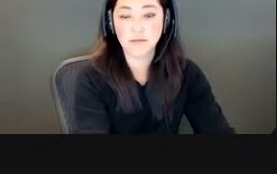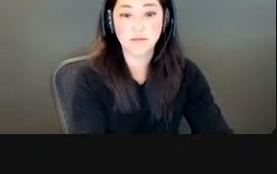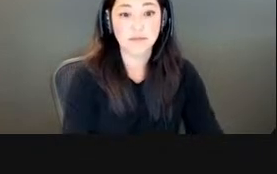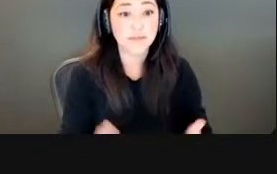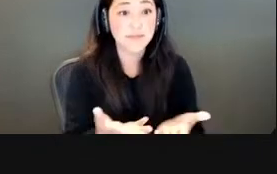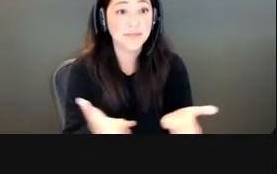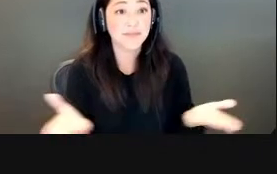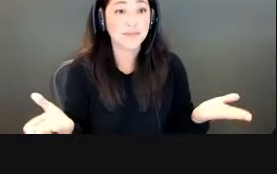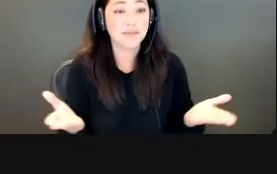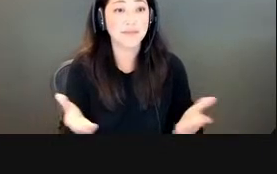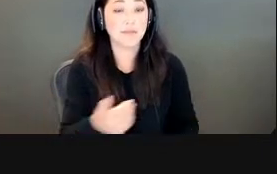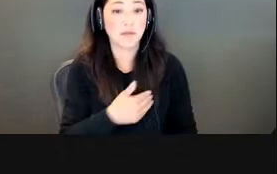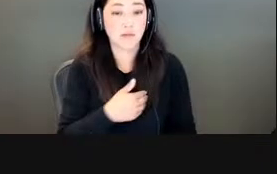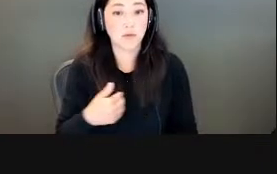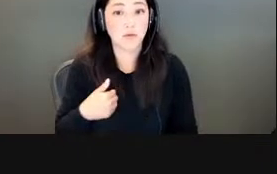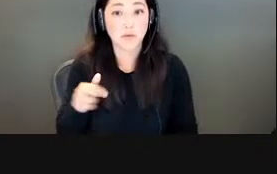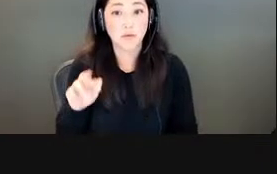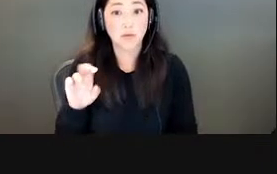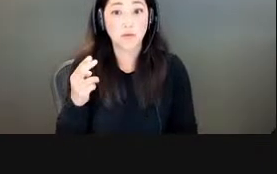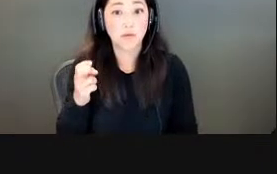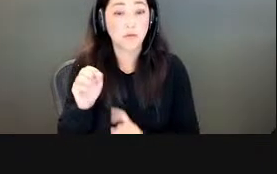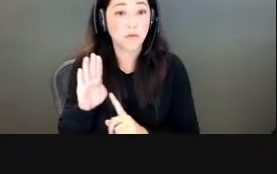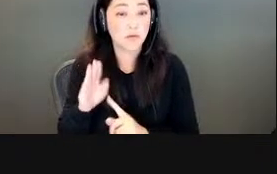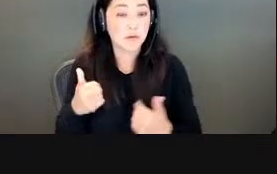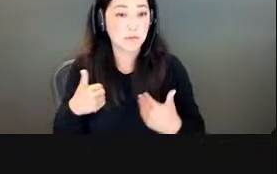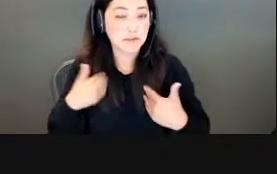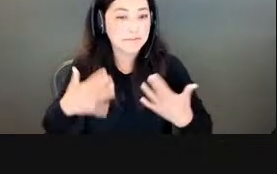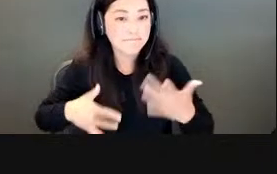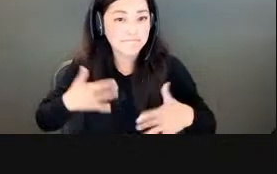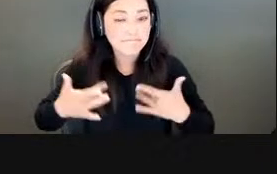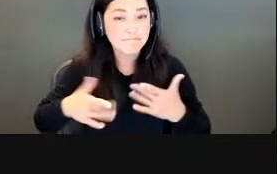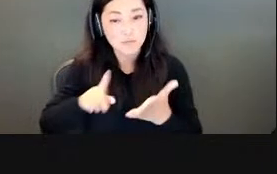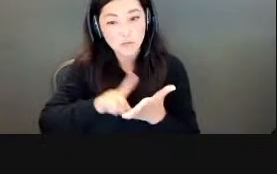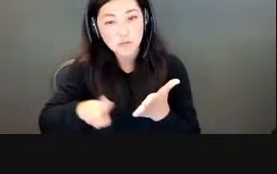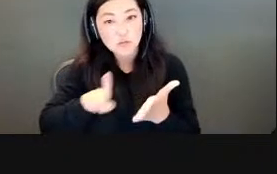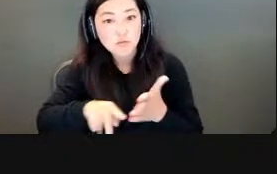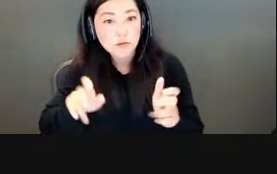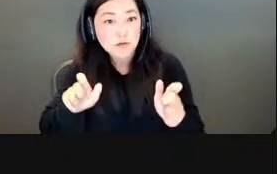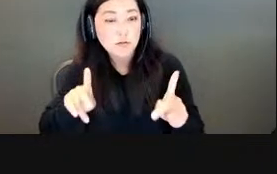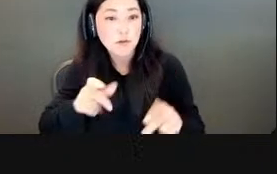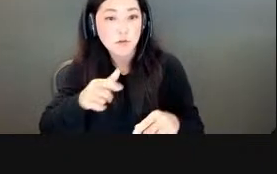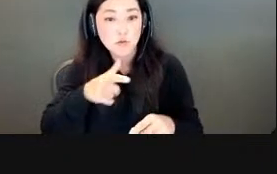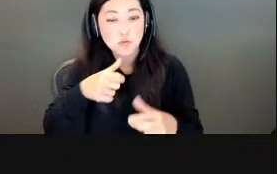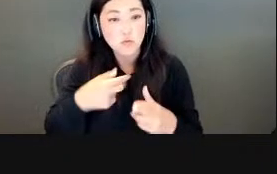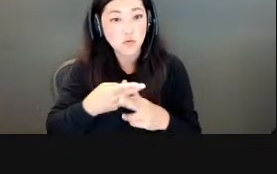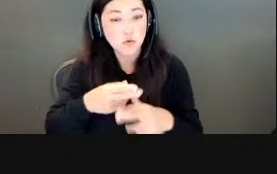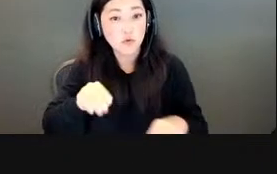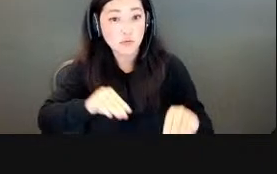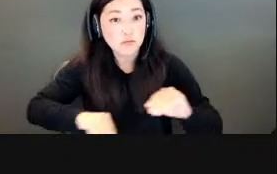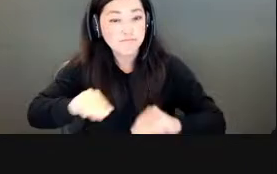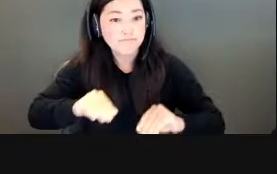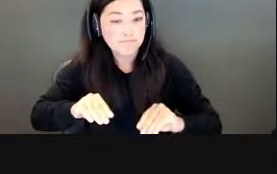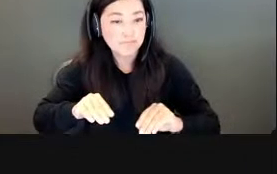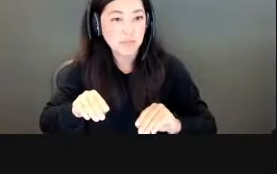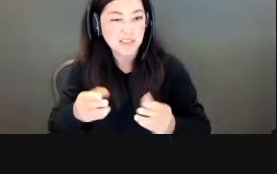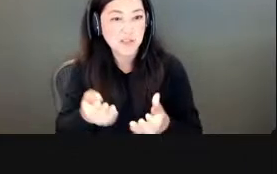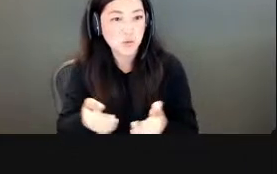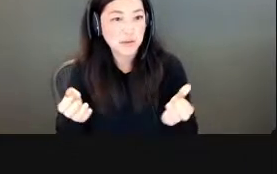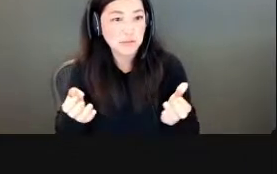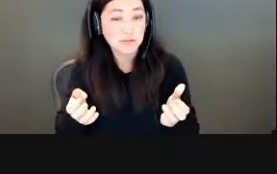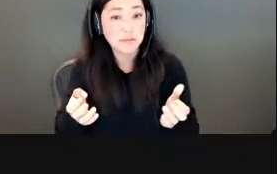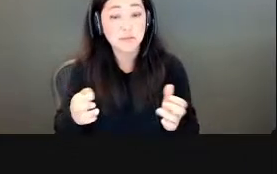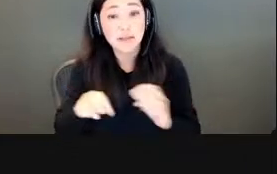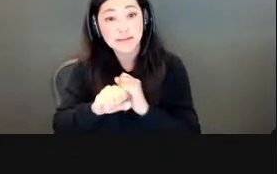Here at Toronto Rehabilitation Institute, we have an exciting research opportunity for people who use mobility devices. The advertisement is